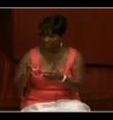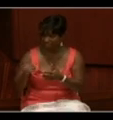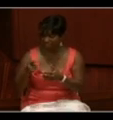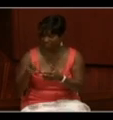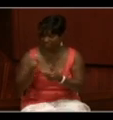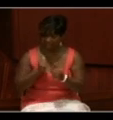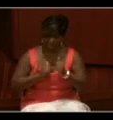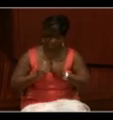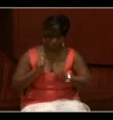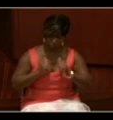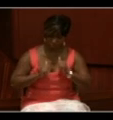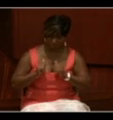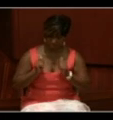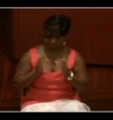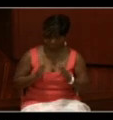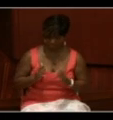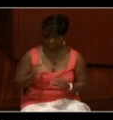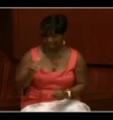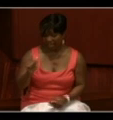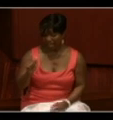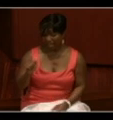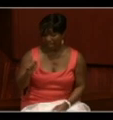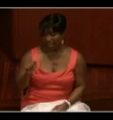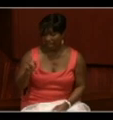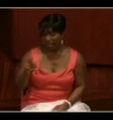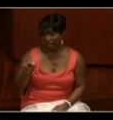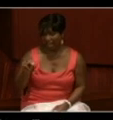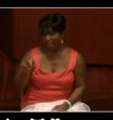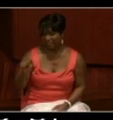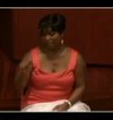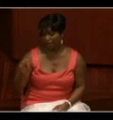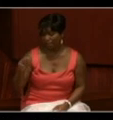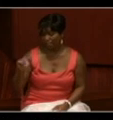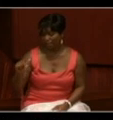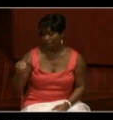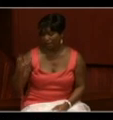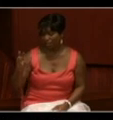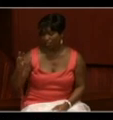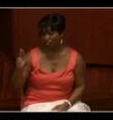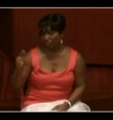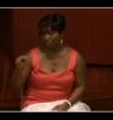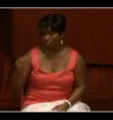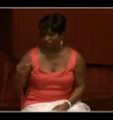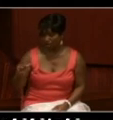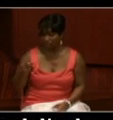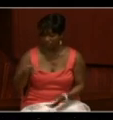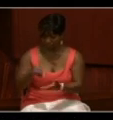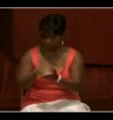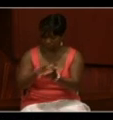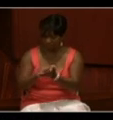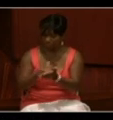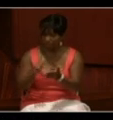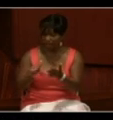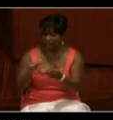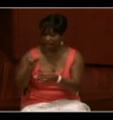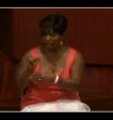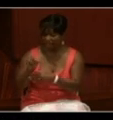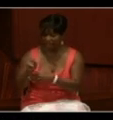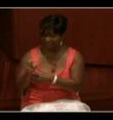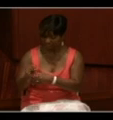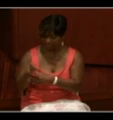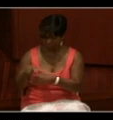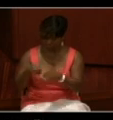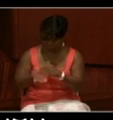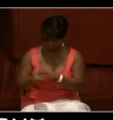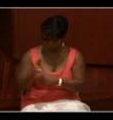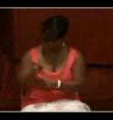Anna Mae Wong, who we'll see on the next on the slide, were documented by the INS. Anna Mae Wong was born in the